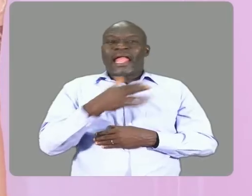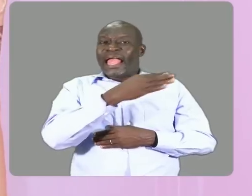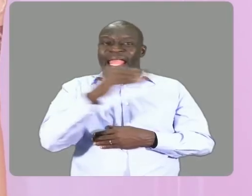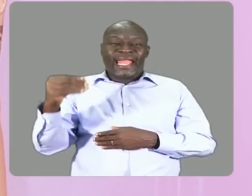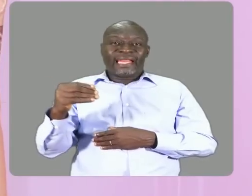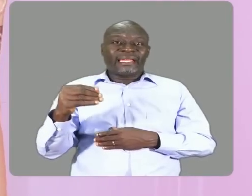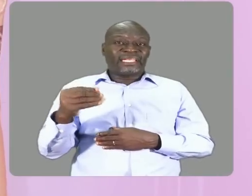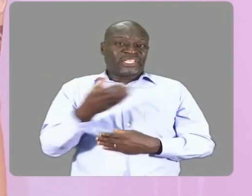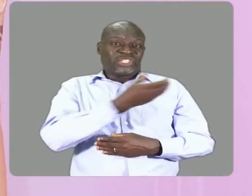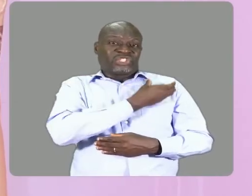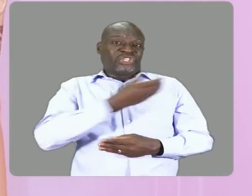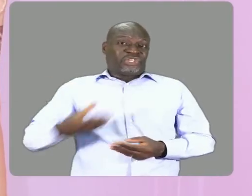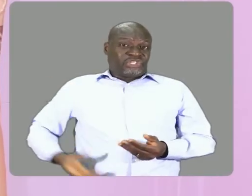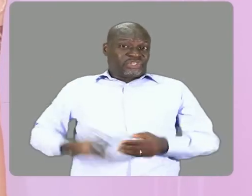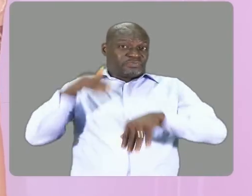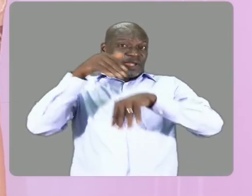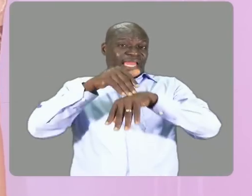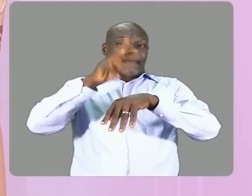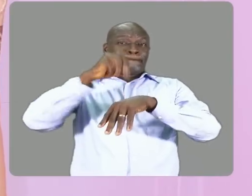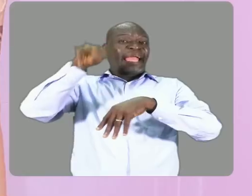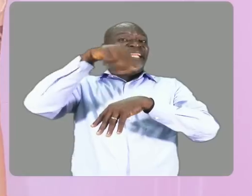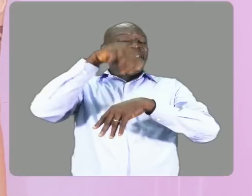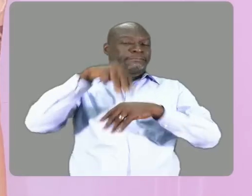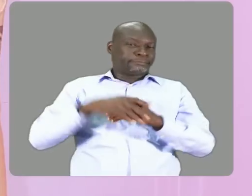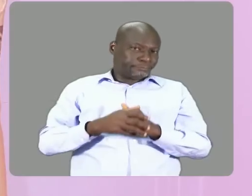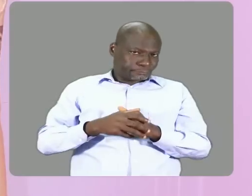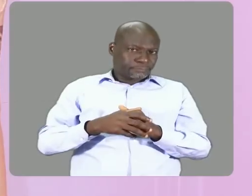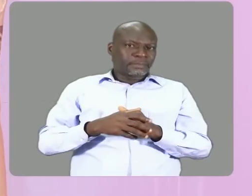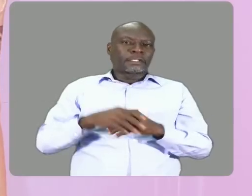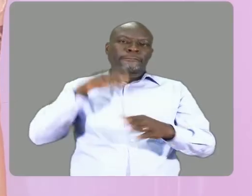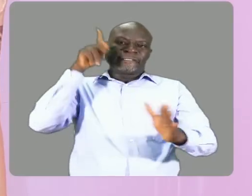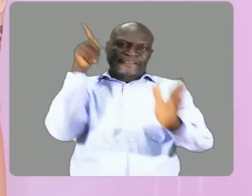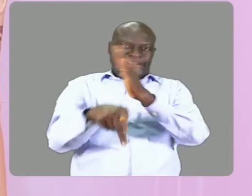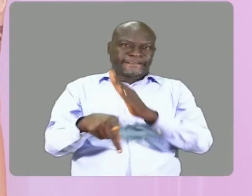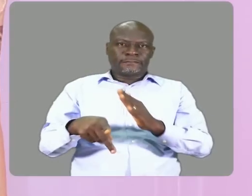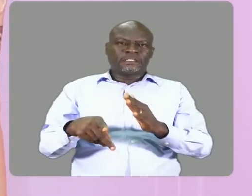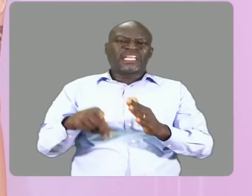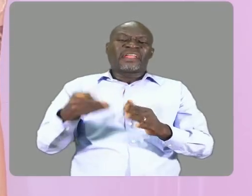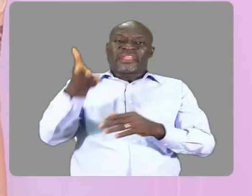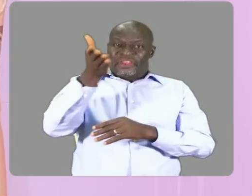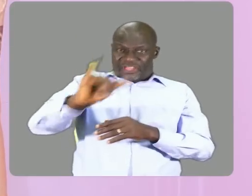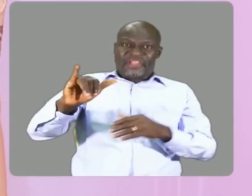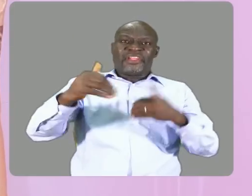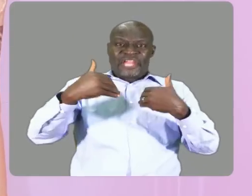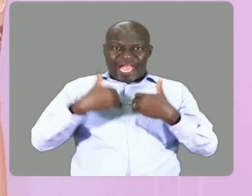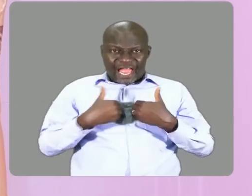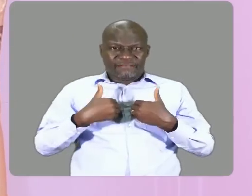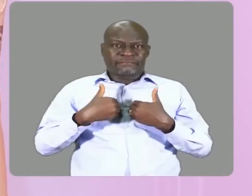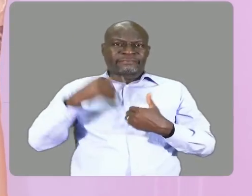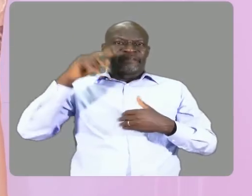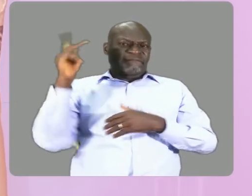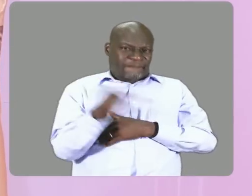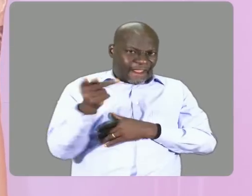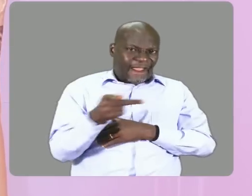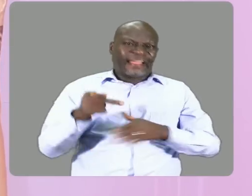owura fofra wono so yeso oyo ohene aka bom achi ababawa no omo ayende omba ye no